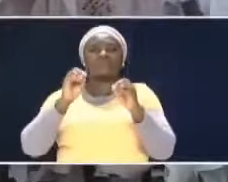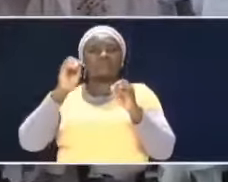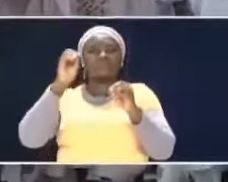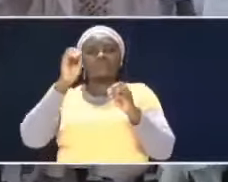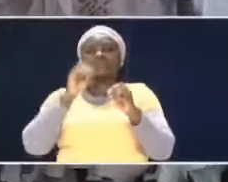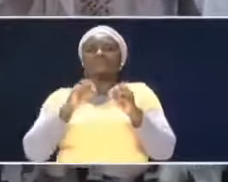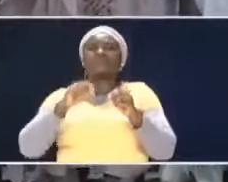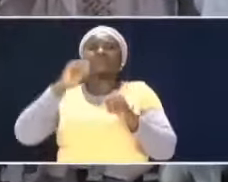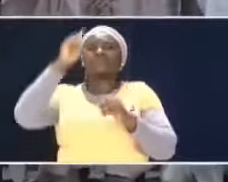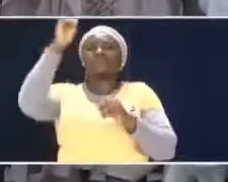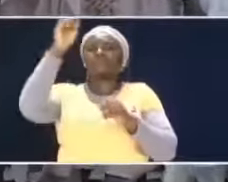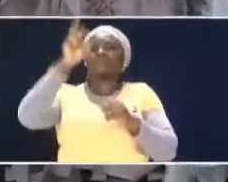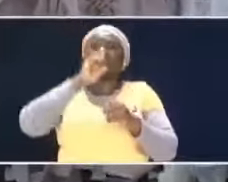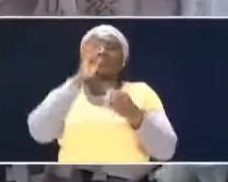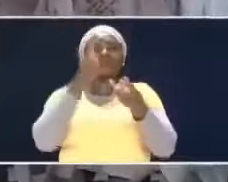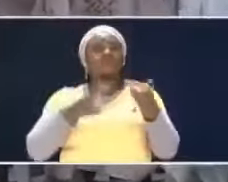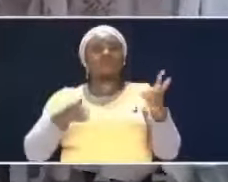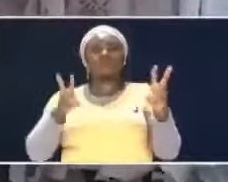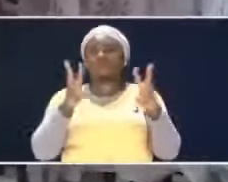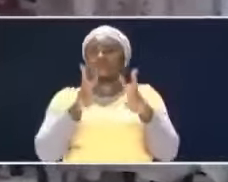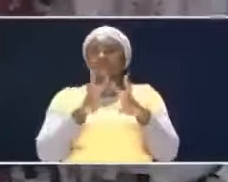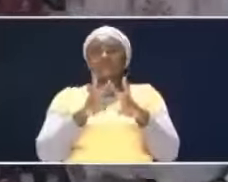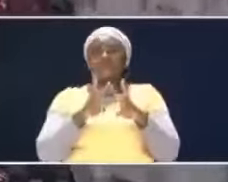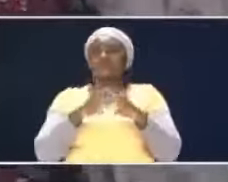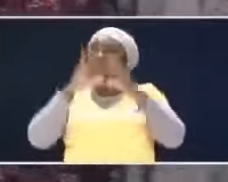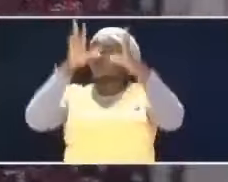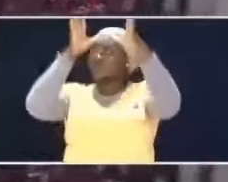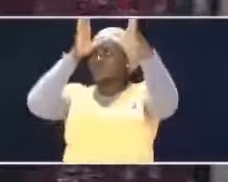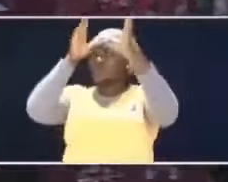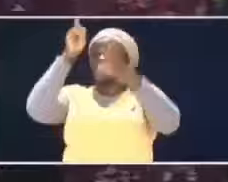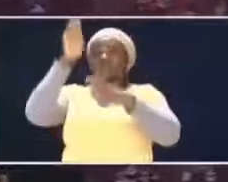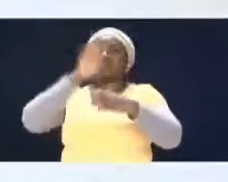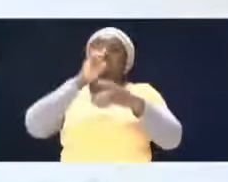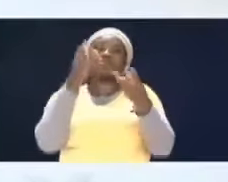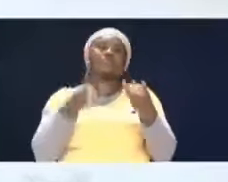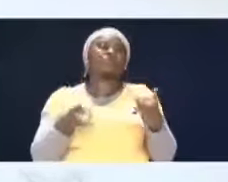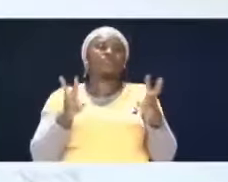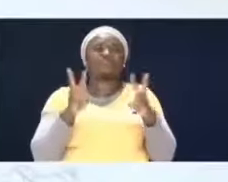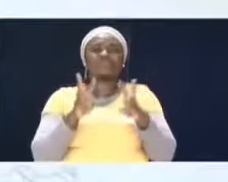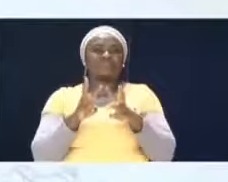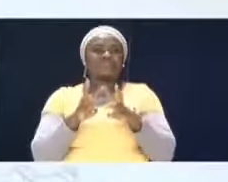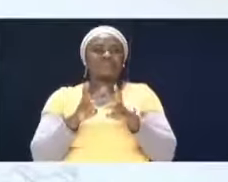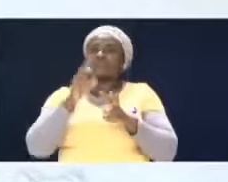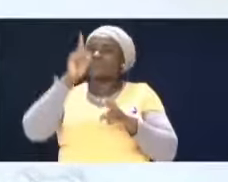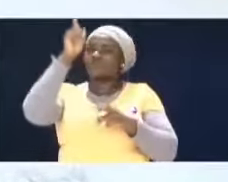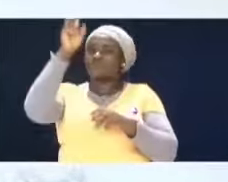You are worthy, Daddy, you are worthy.